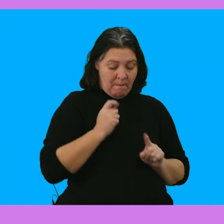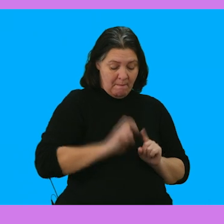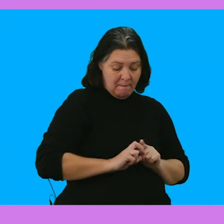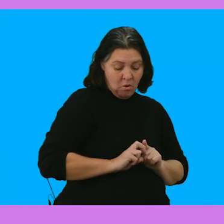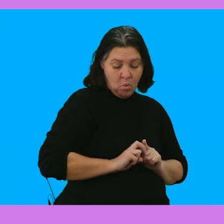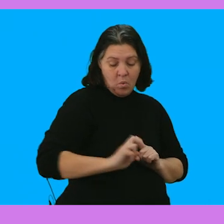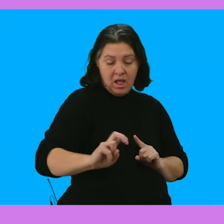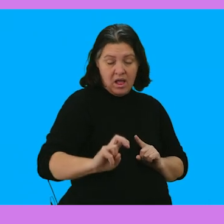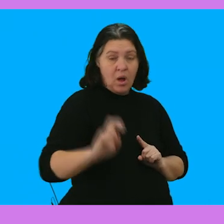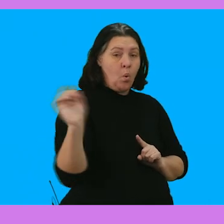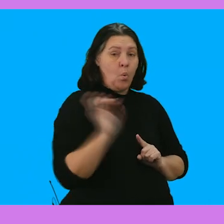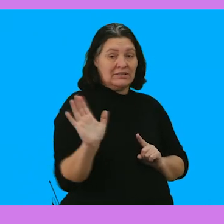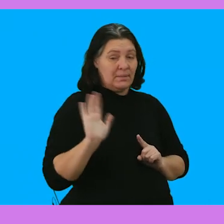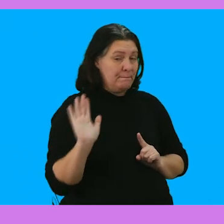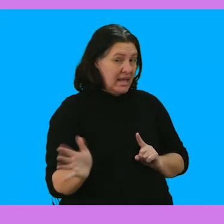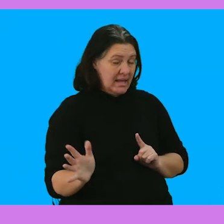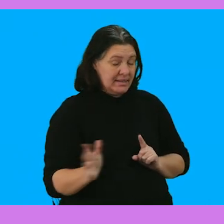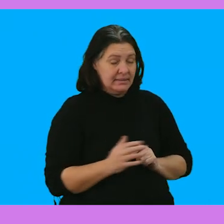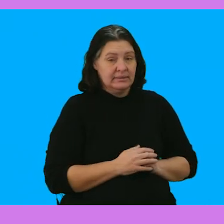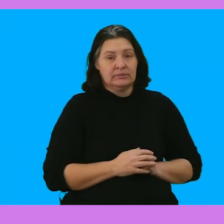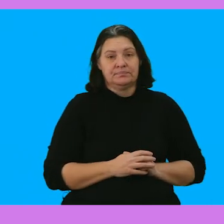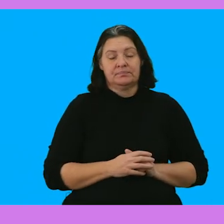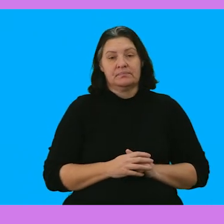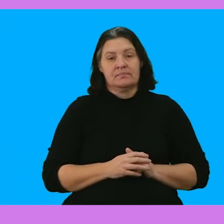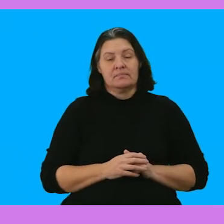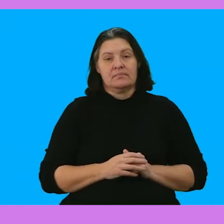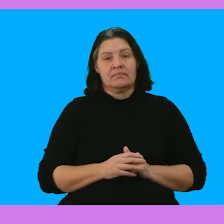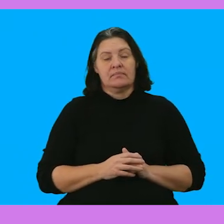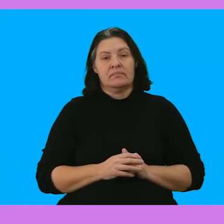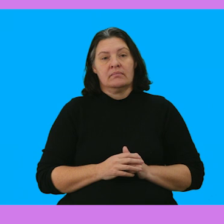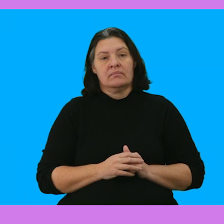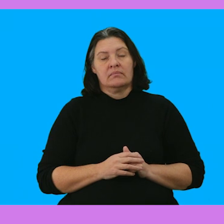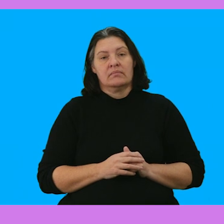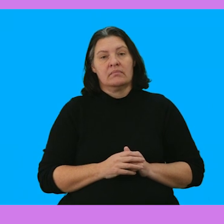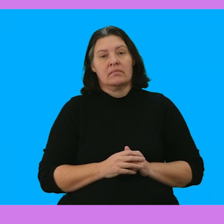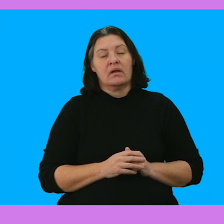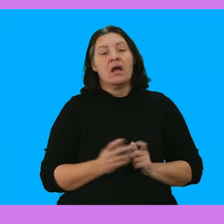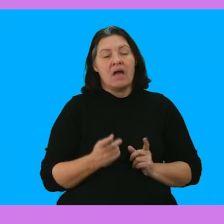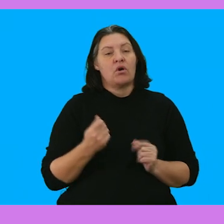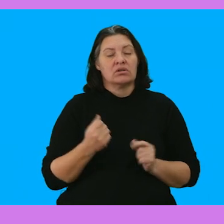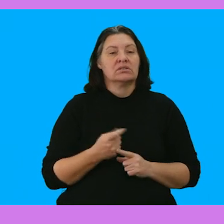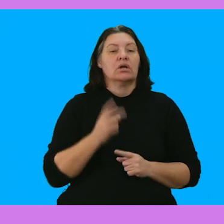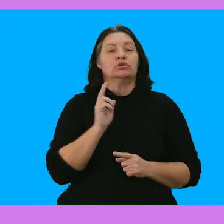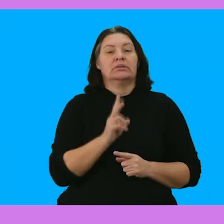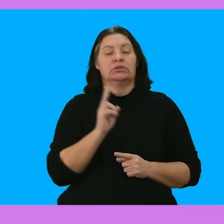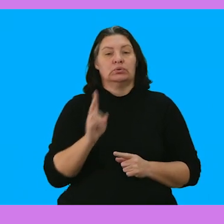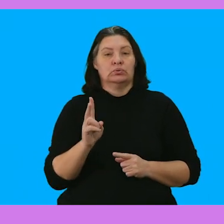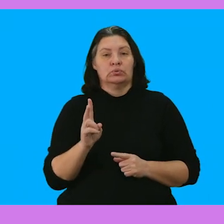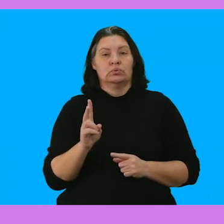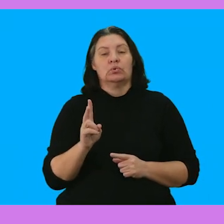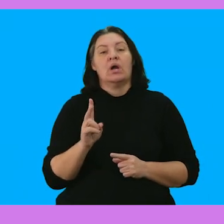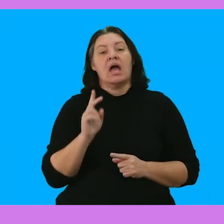one-way trip, right, from Hermanus to Johannesburg, so we know that's the total distance as well. If the cost of fuel